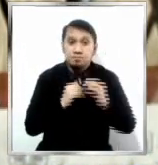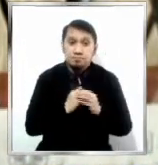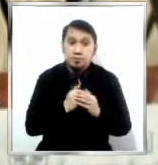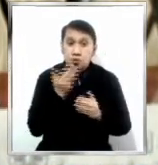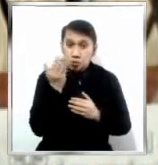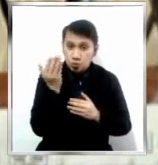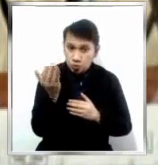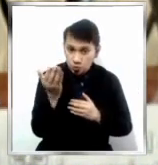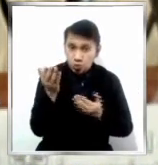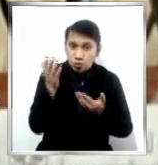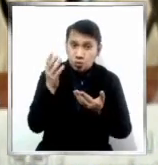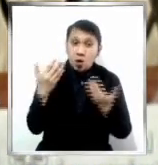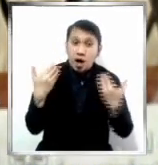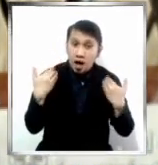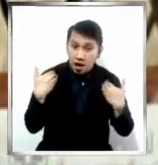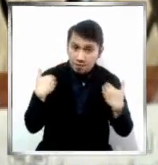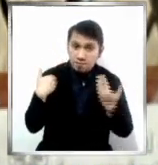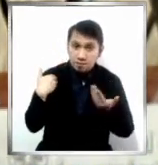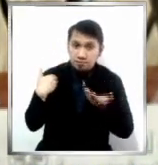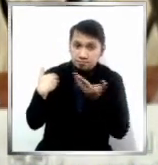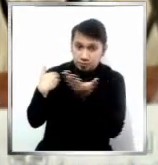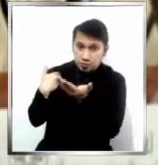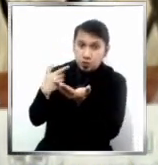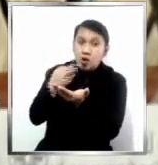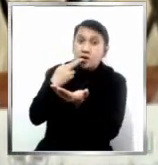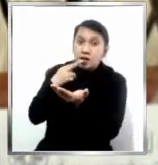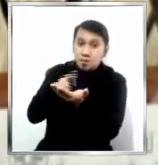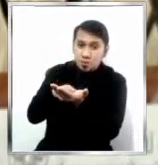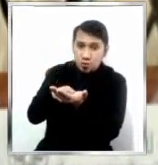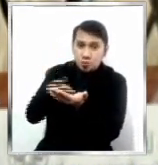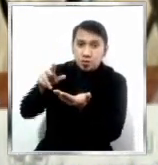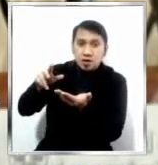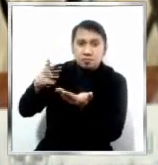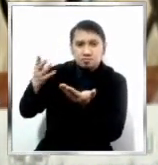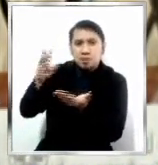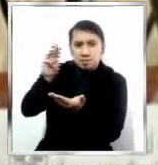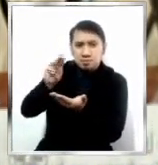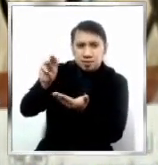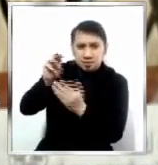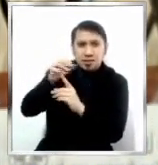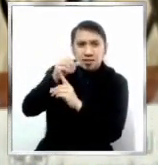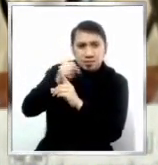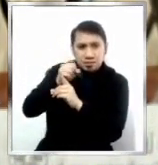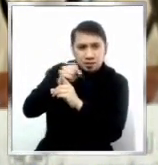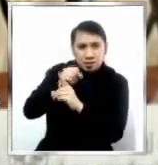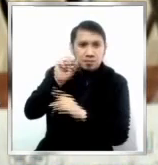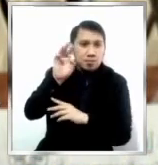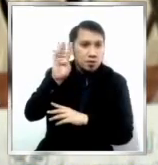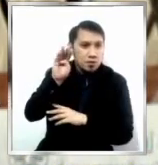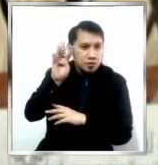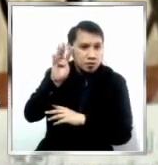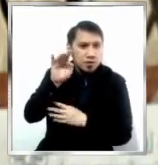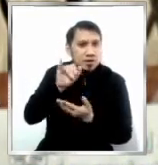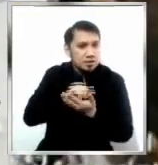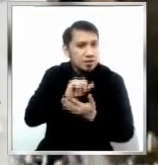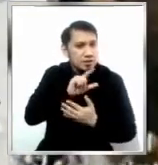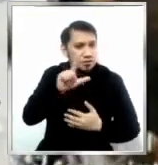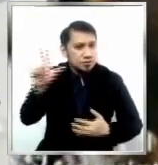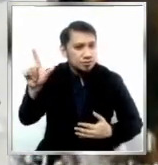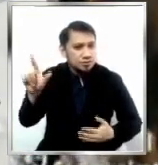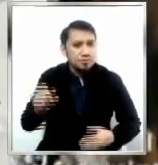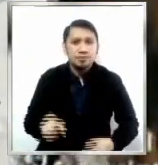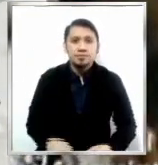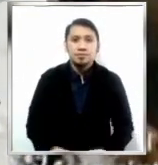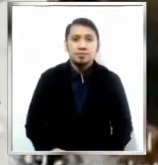have the report in your hand at the latest on Monday, September 14. That's all for now, Mr. President. Okay, thank